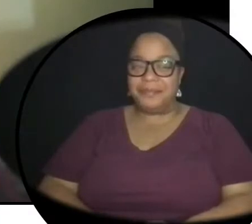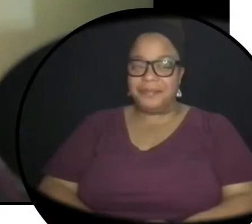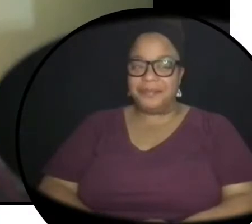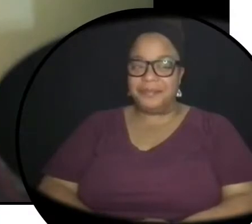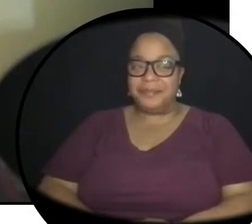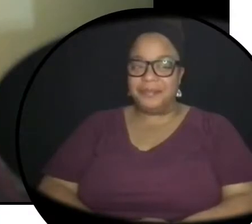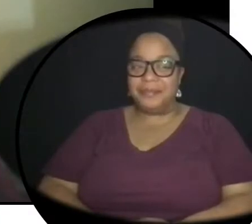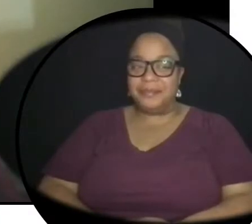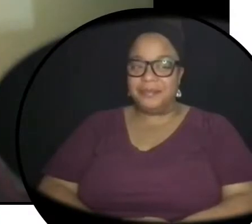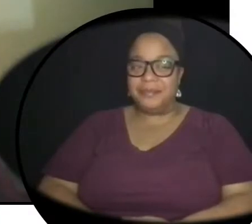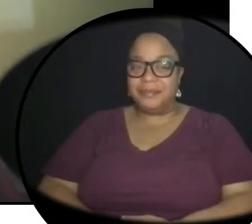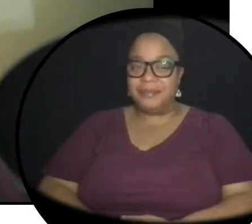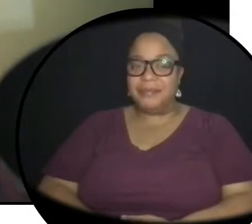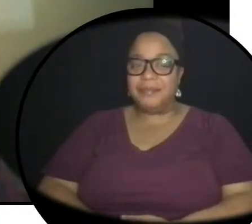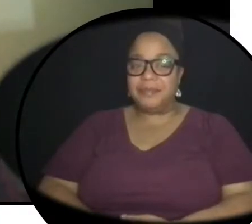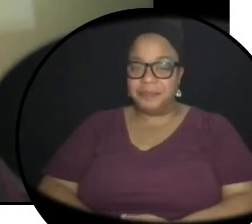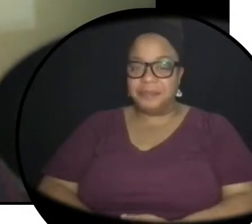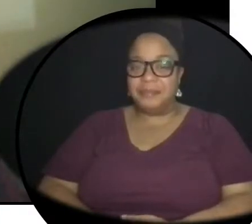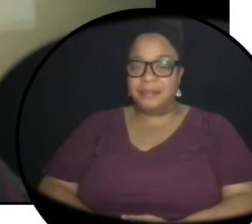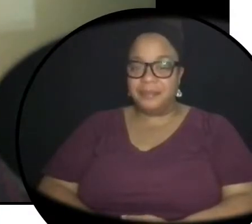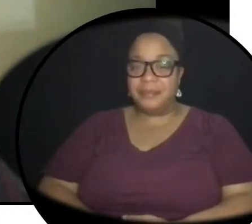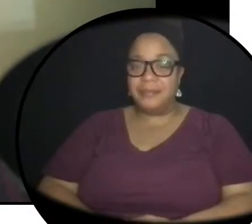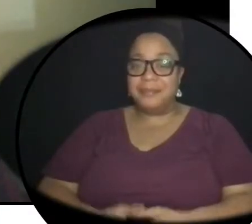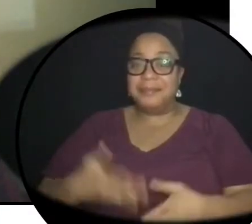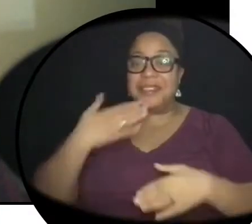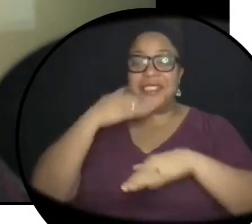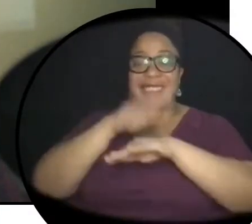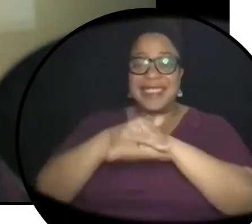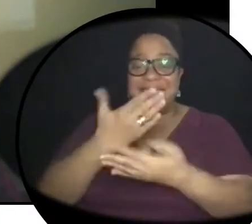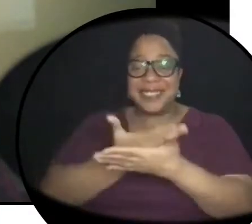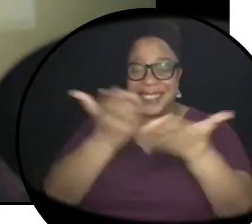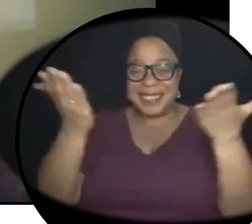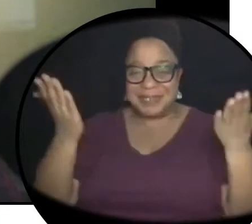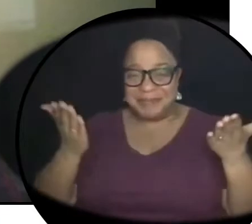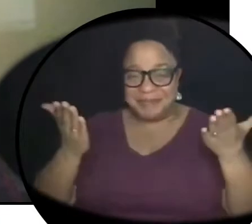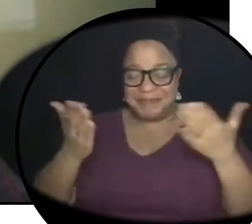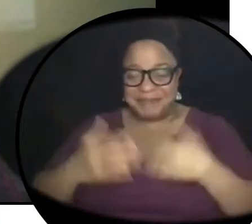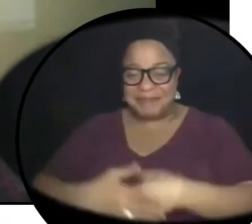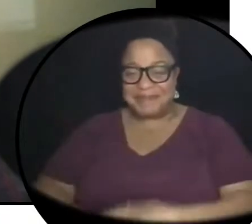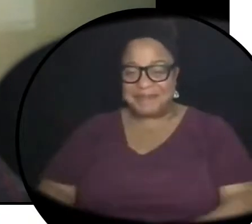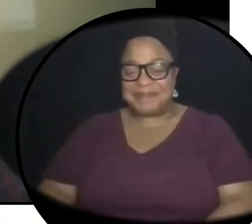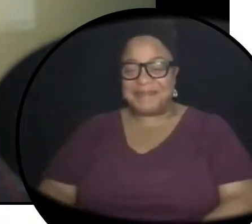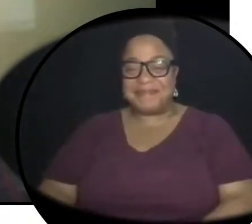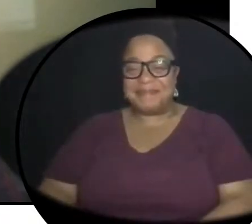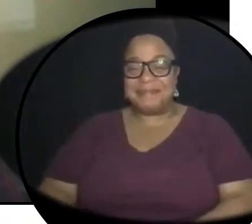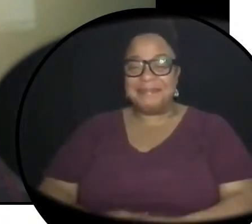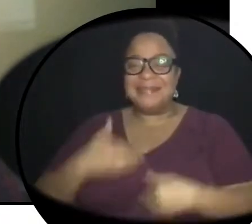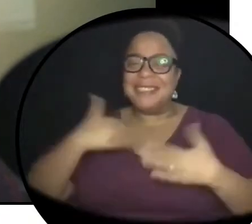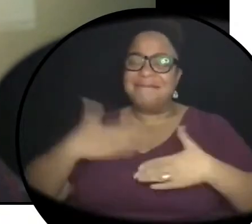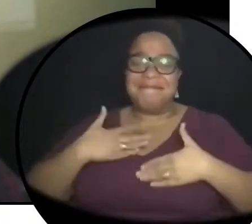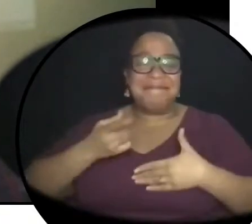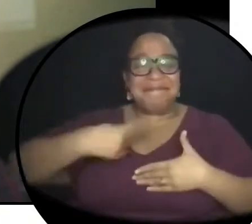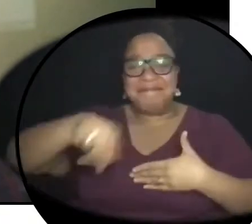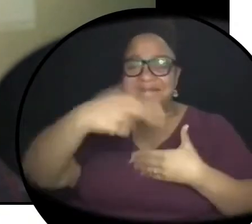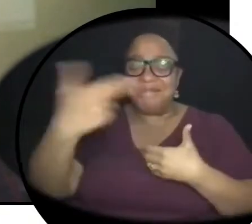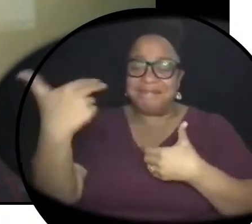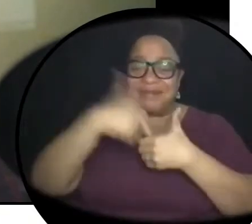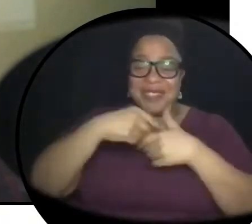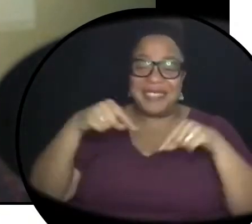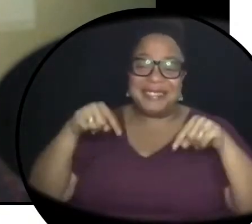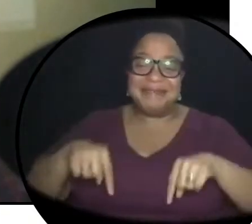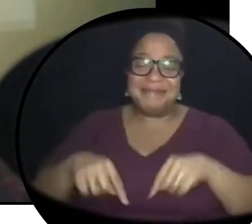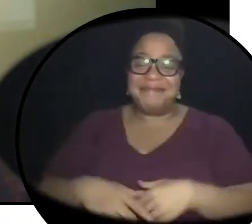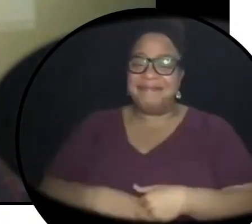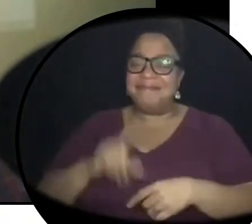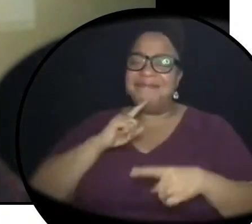Good evening, everyone. I'm so glad you've joined us. I am so excited about this conversation. For me